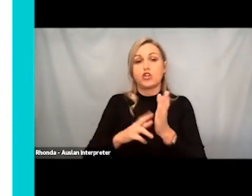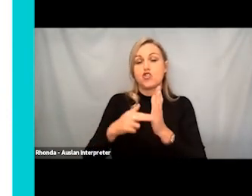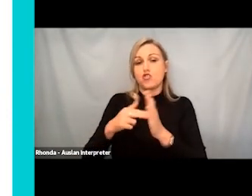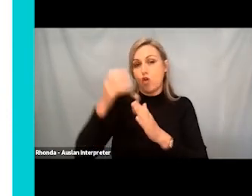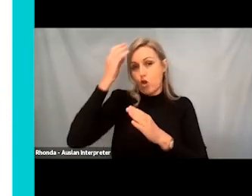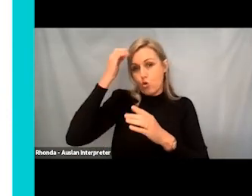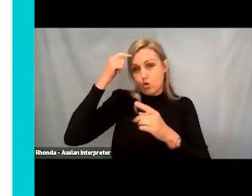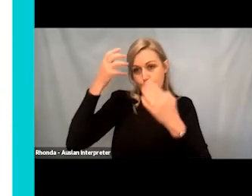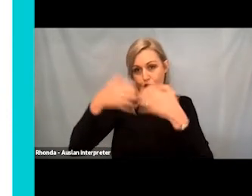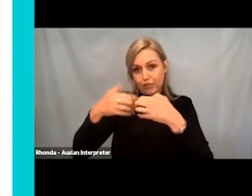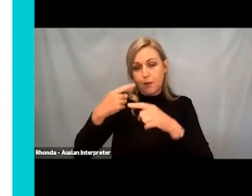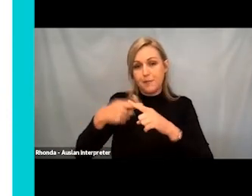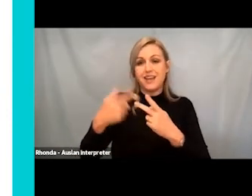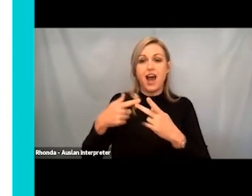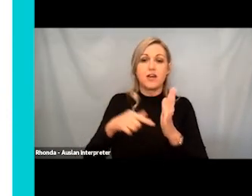of treatment outcomes.